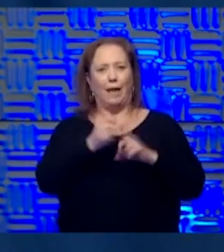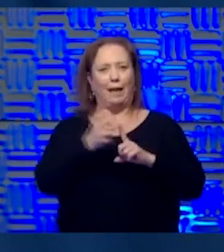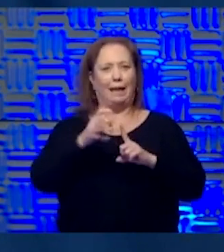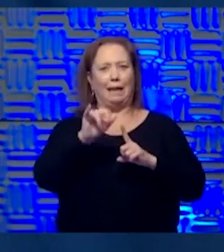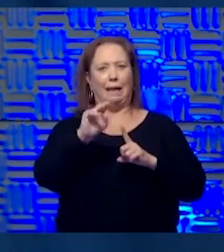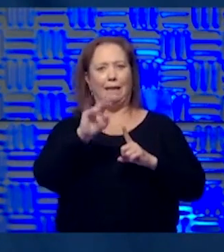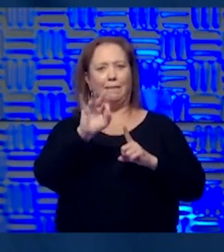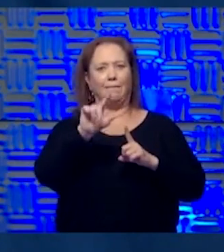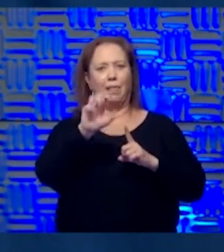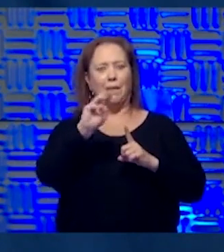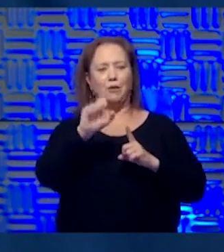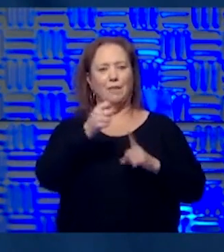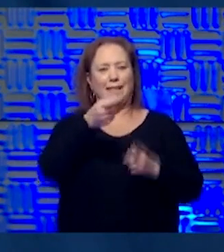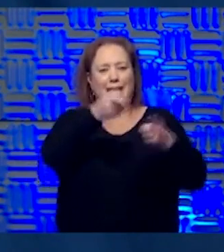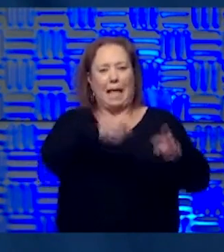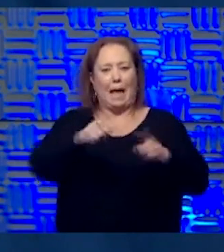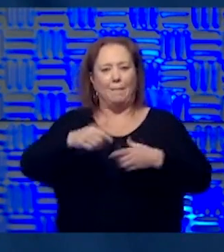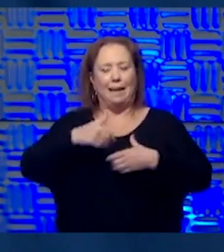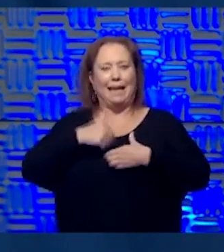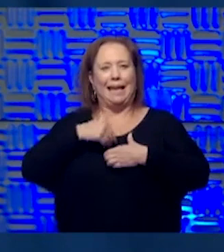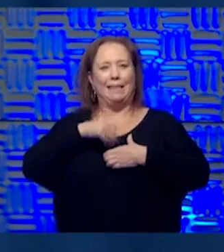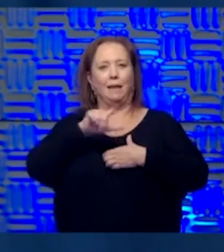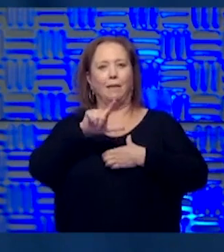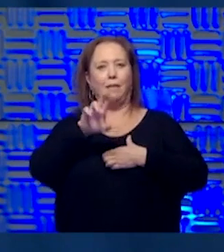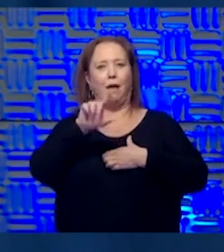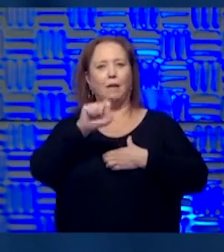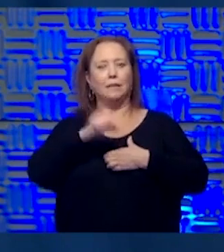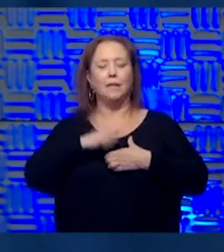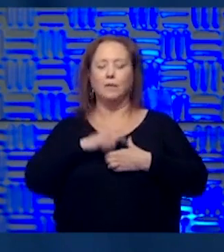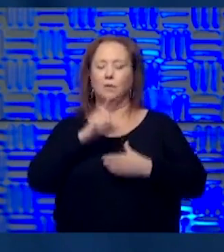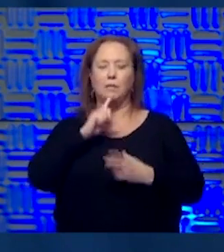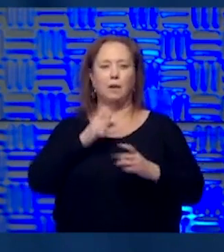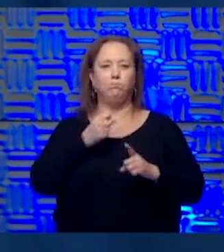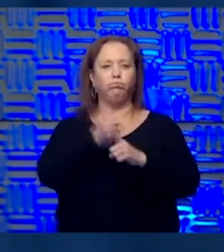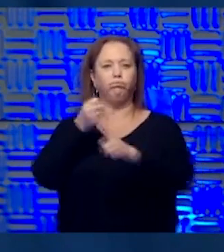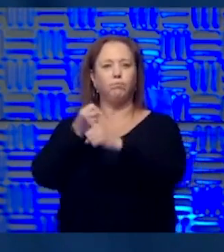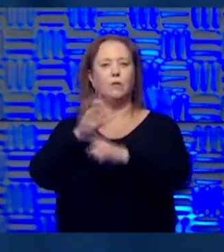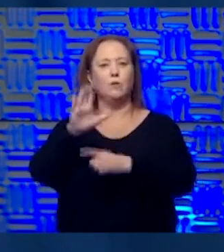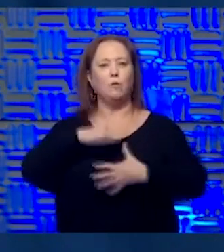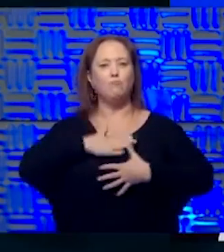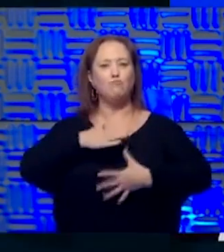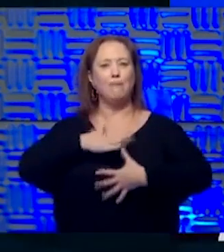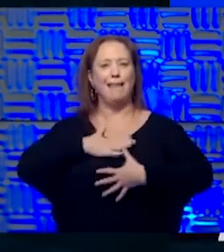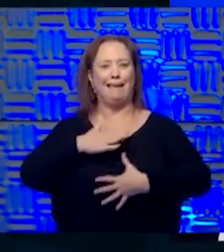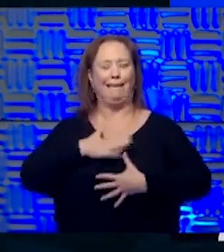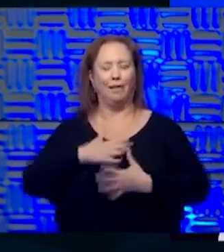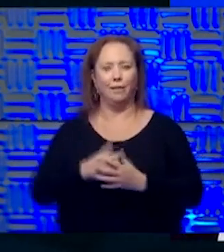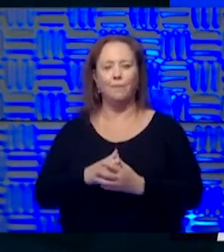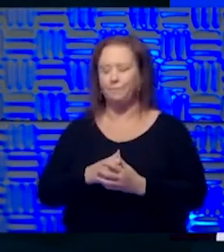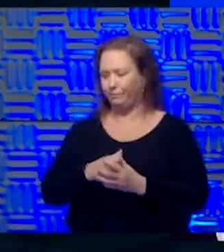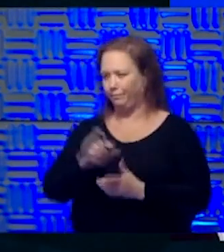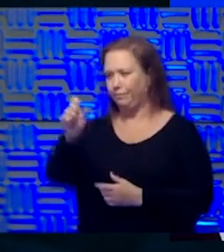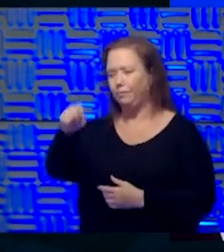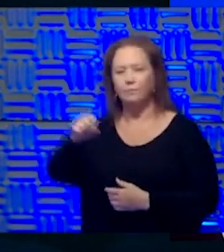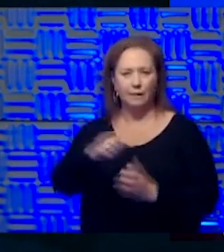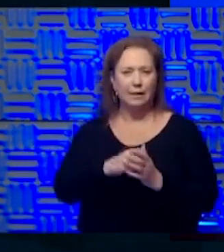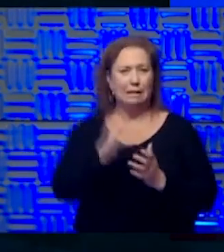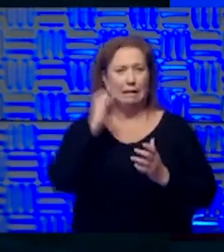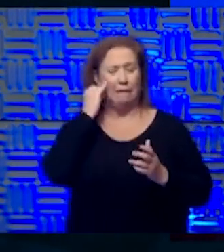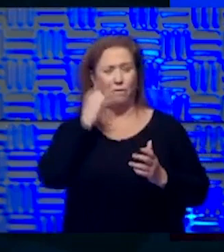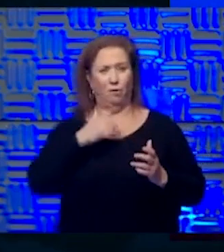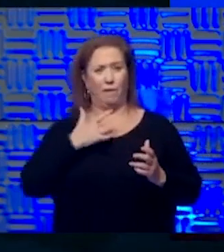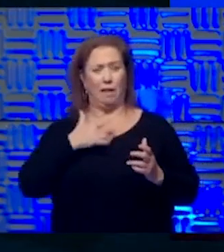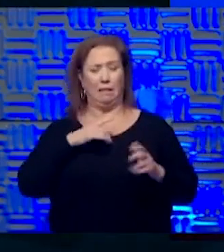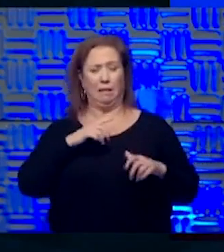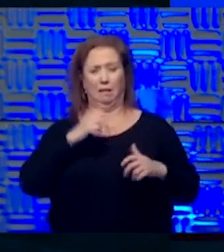place in the lining of the lungs as well. And so that's a double hit to people's breathing capacity. Yeah, all the more reason that if you start having funny